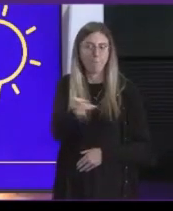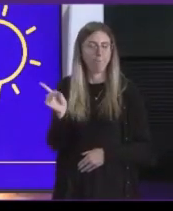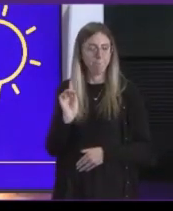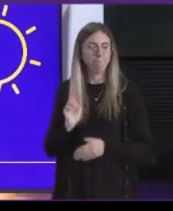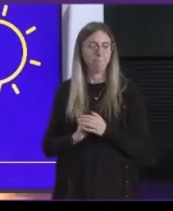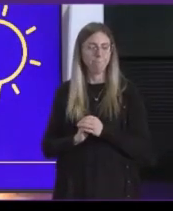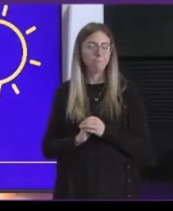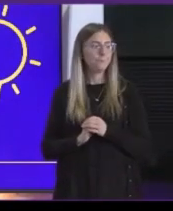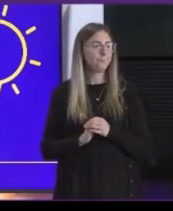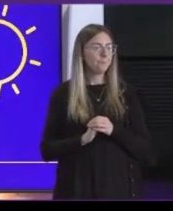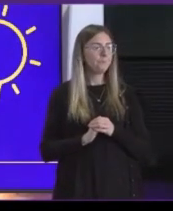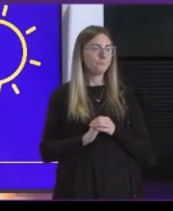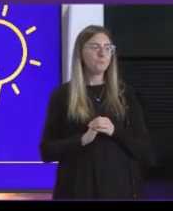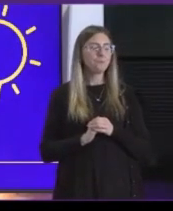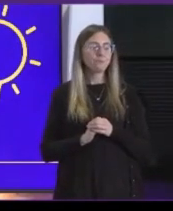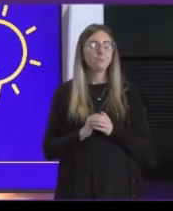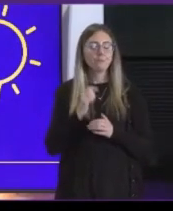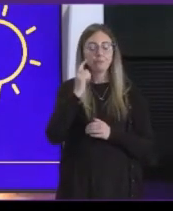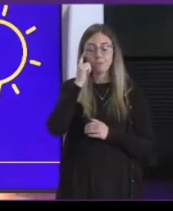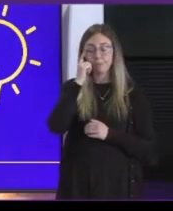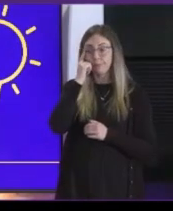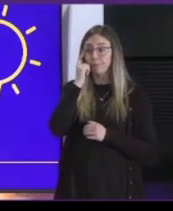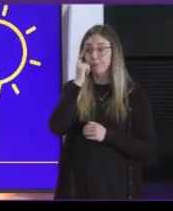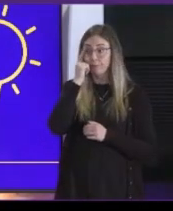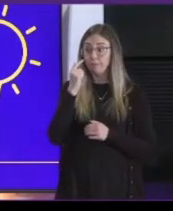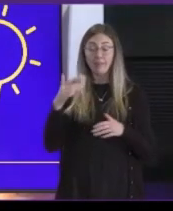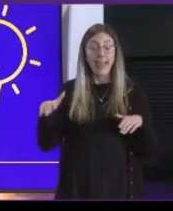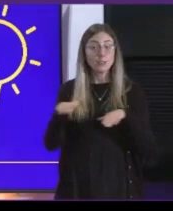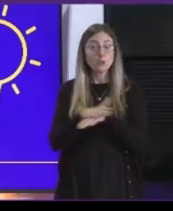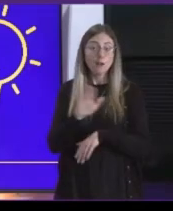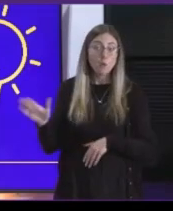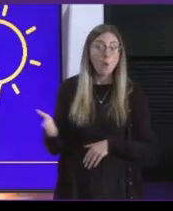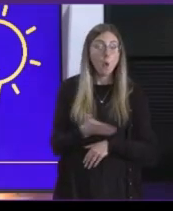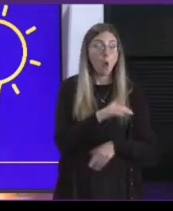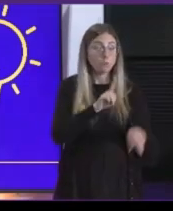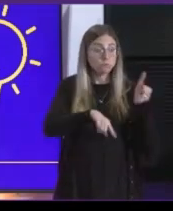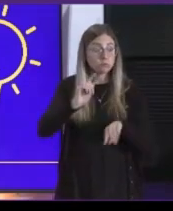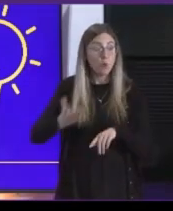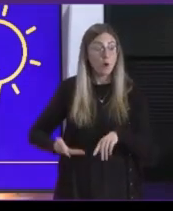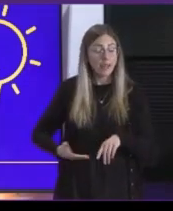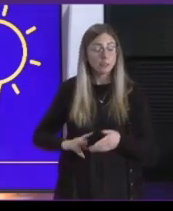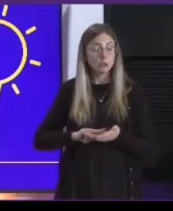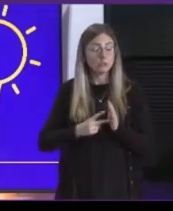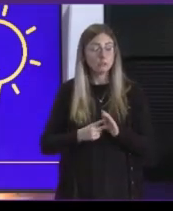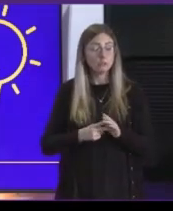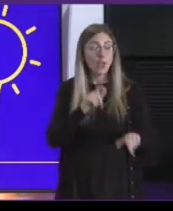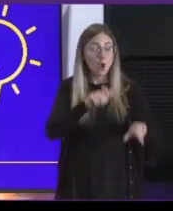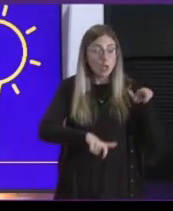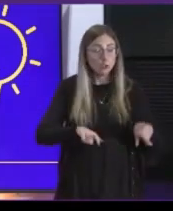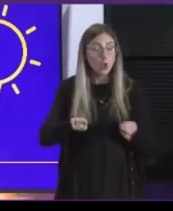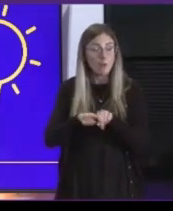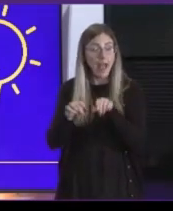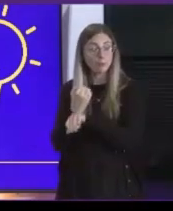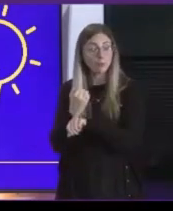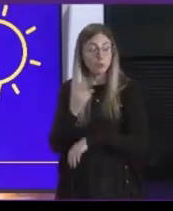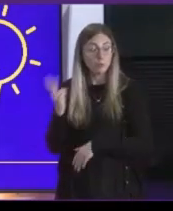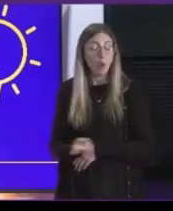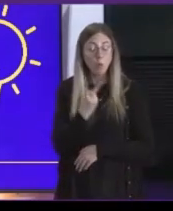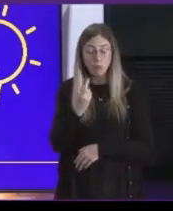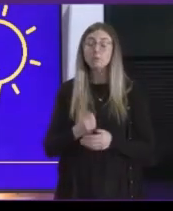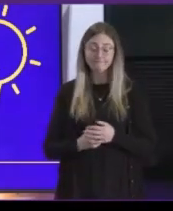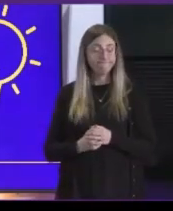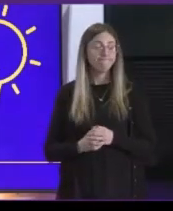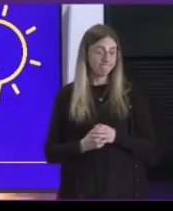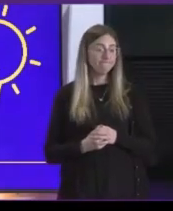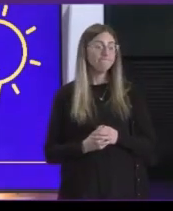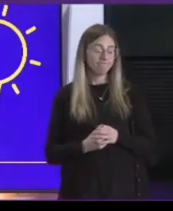Cool, thank you. And just to emphasize, that's across sectors, across organizations. Yes. I mean, it's consumer as well as producers of services and